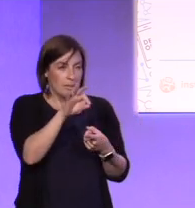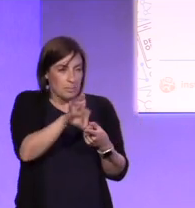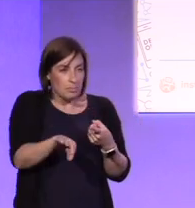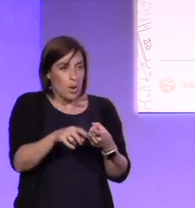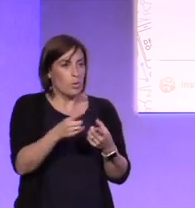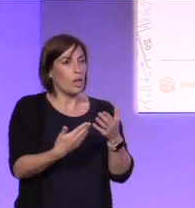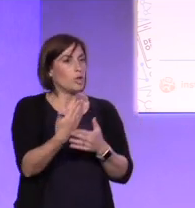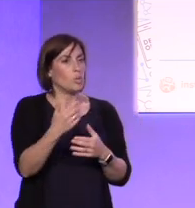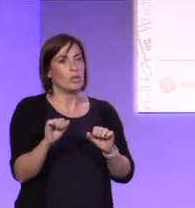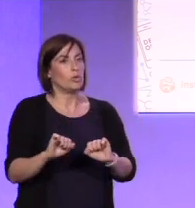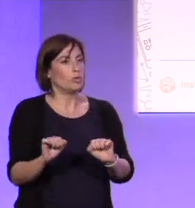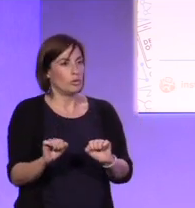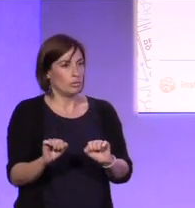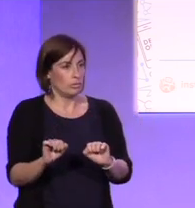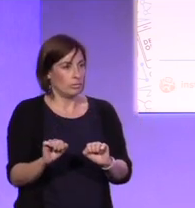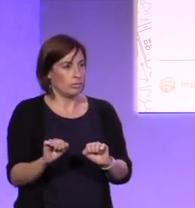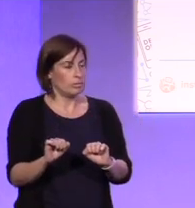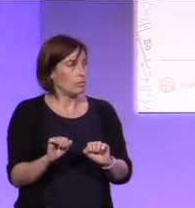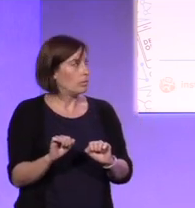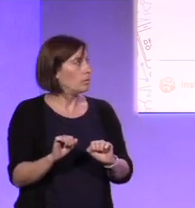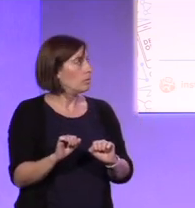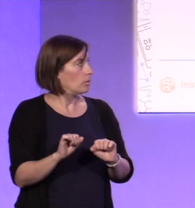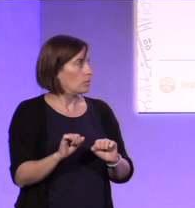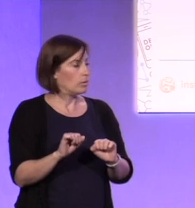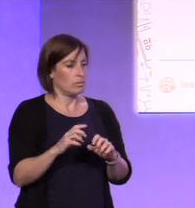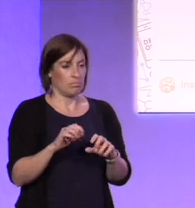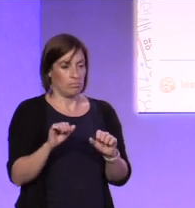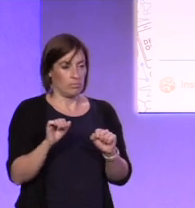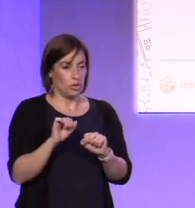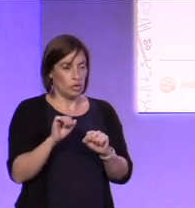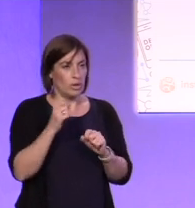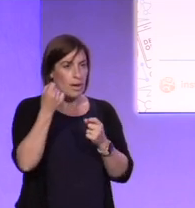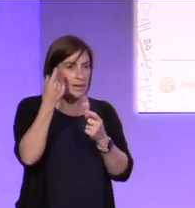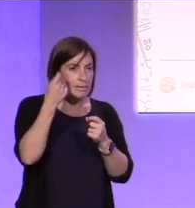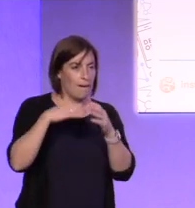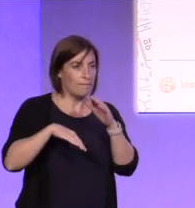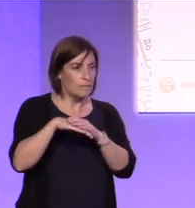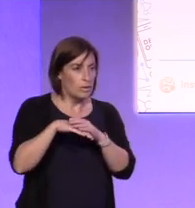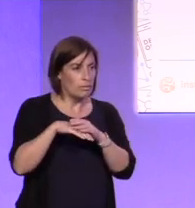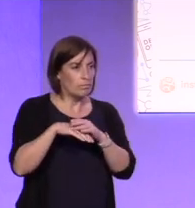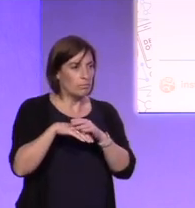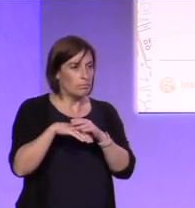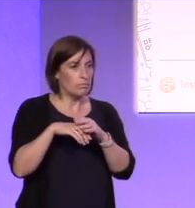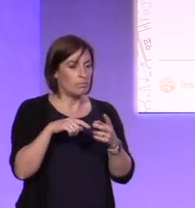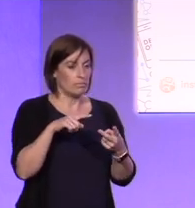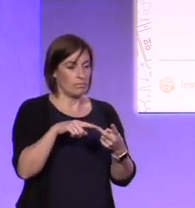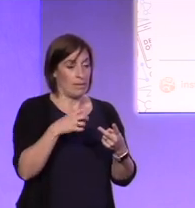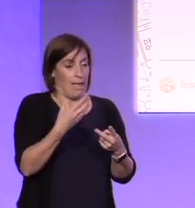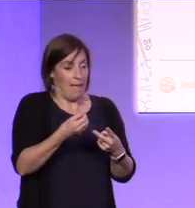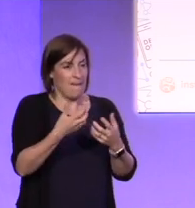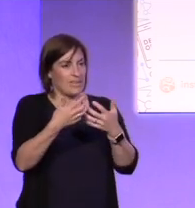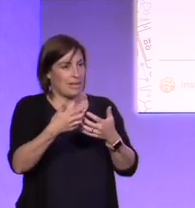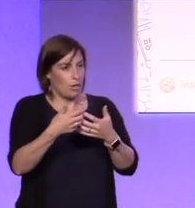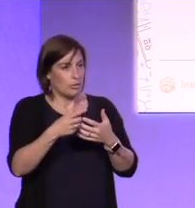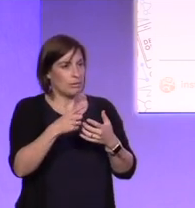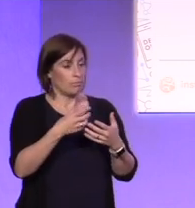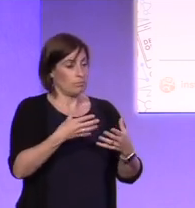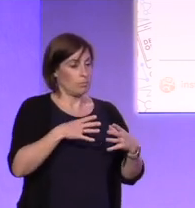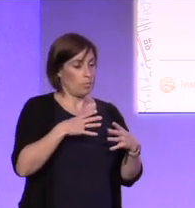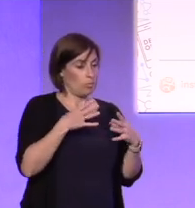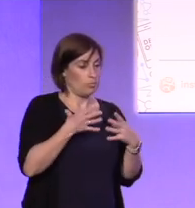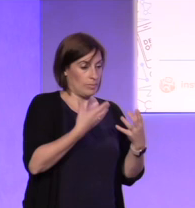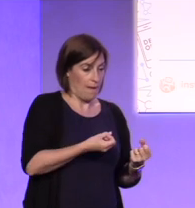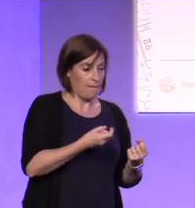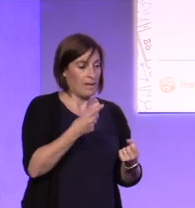we haven't yet fleshed out, something that we are yet to fully understand. And it's based on existing and new technologies. What we